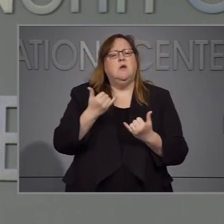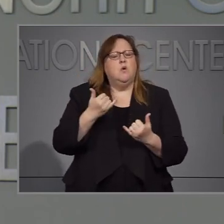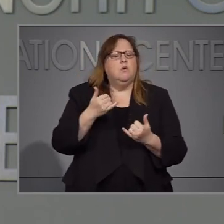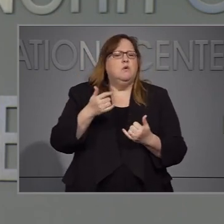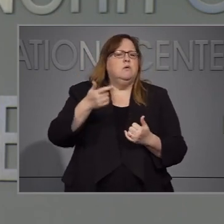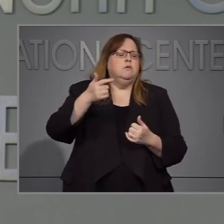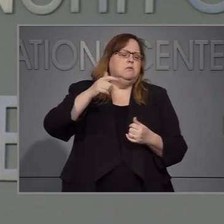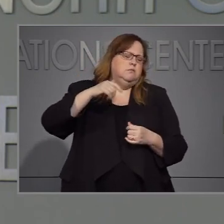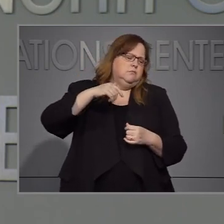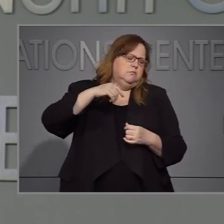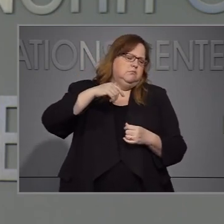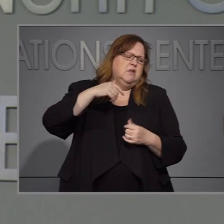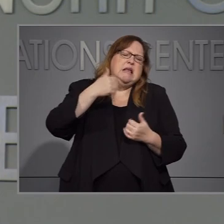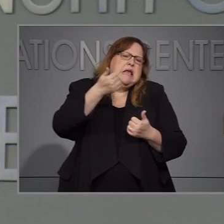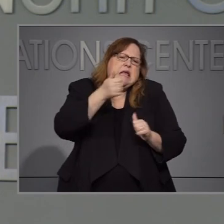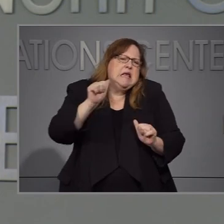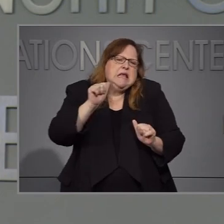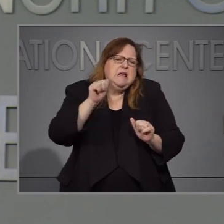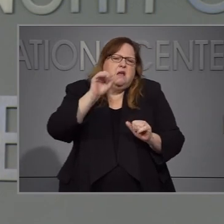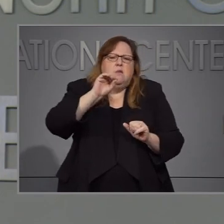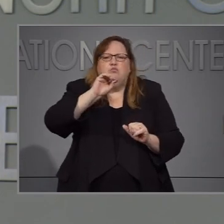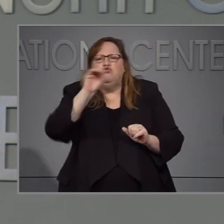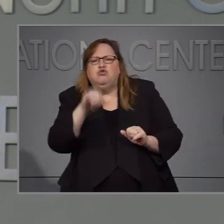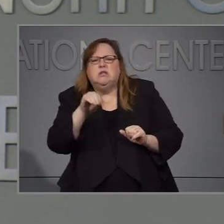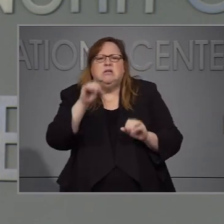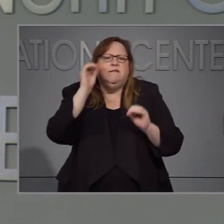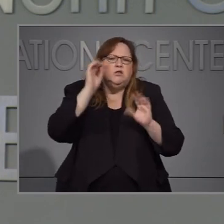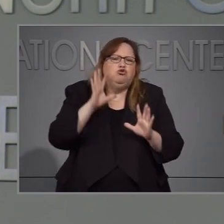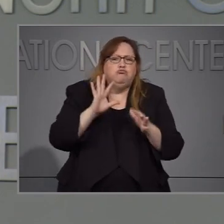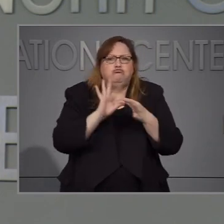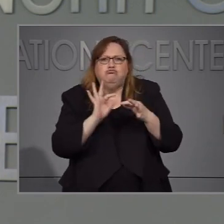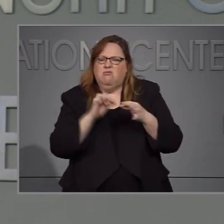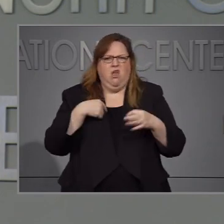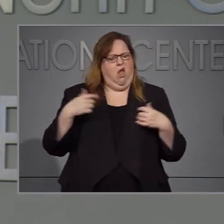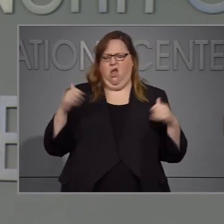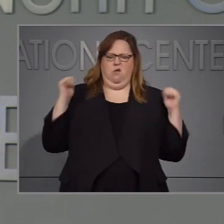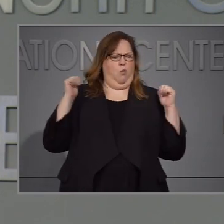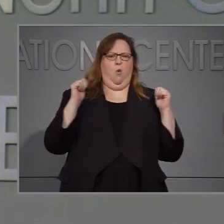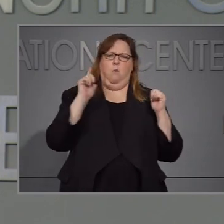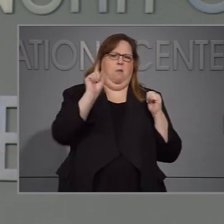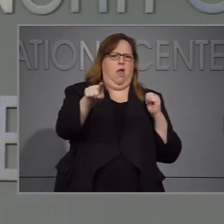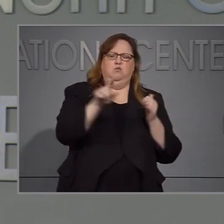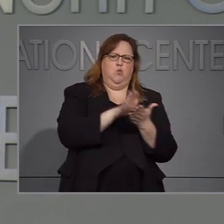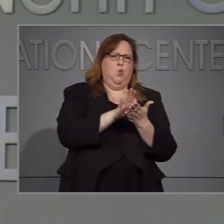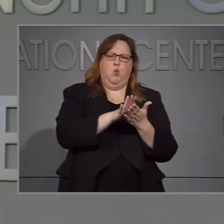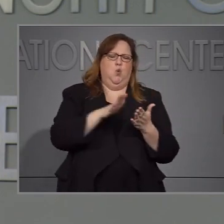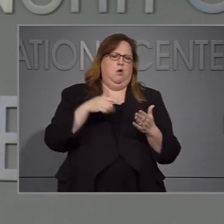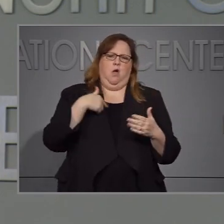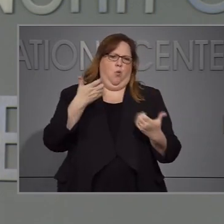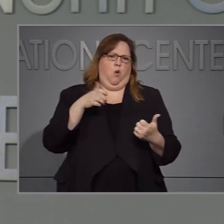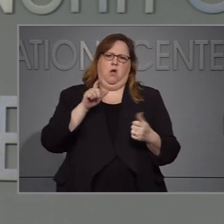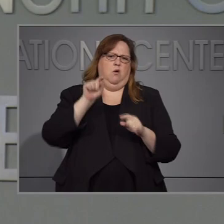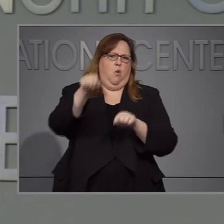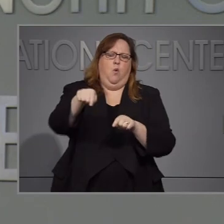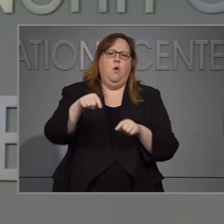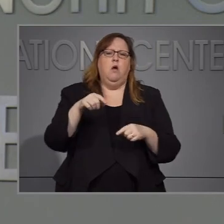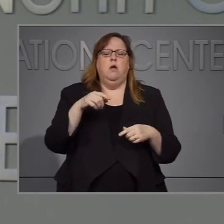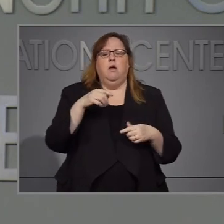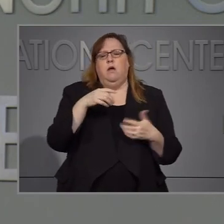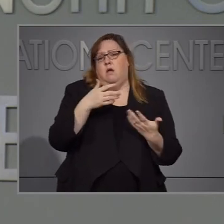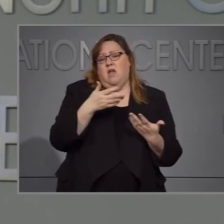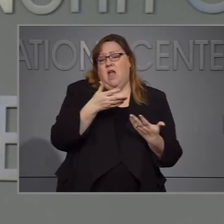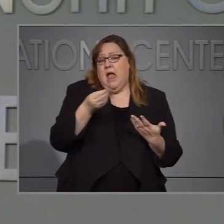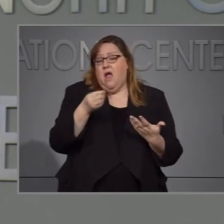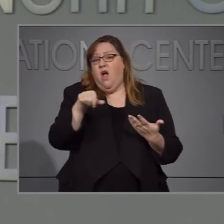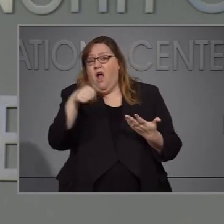number or percentage of teachers who have indicated that they will not come back in person, and or for employees who might not have remote options, like